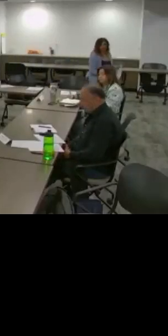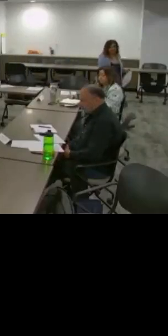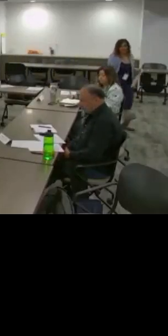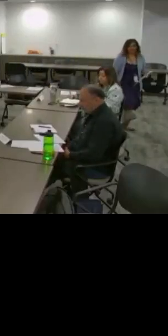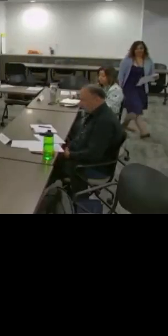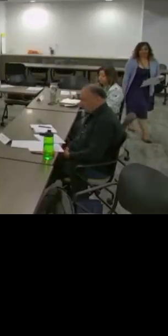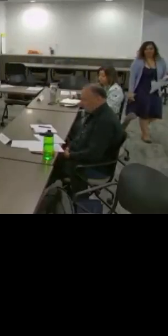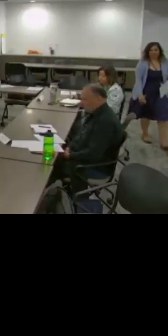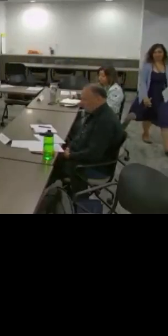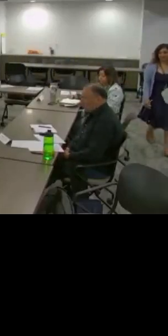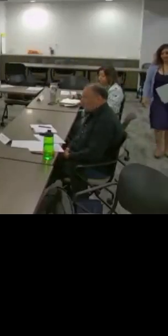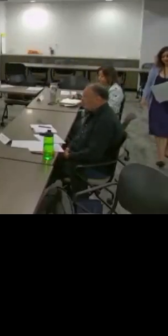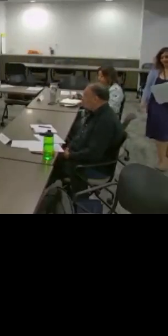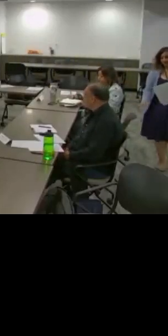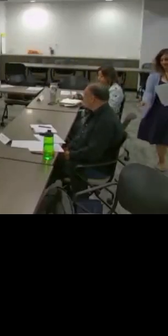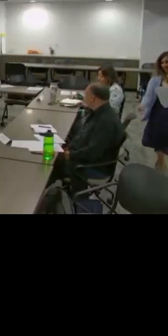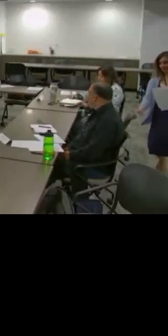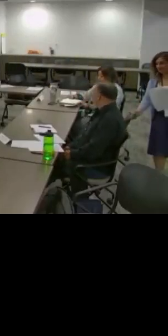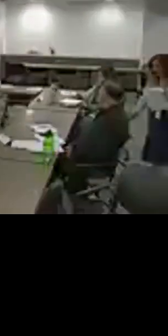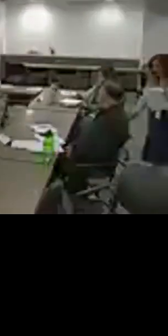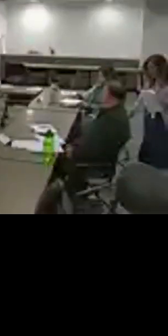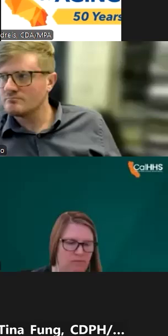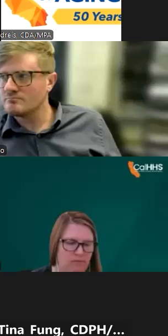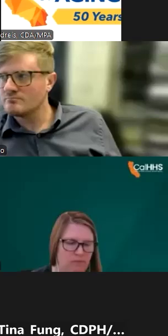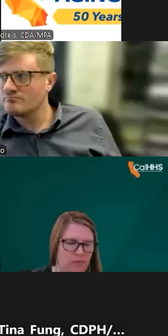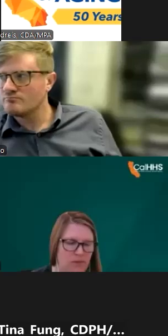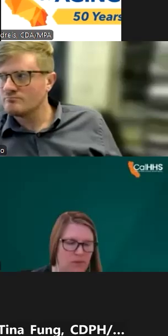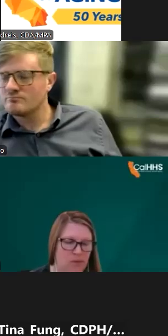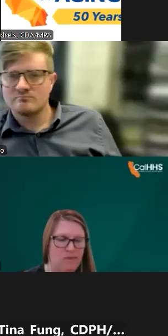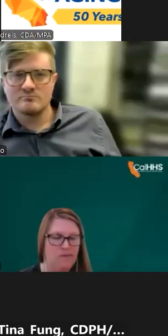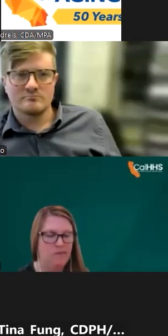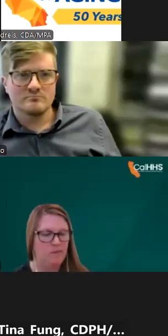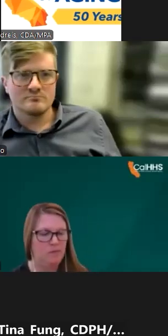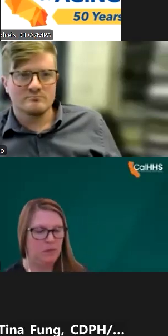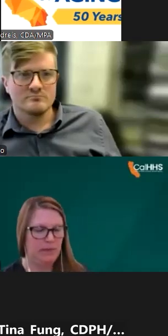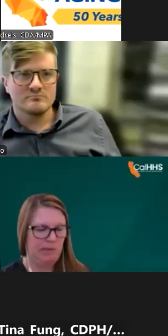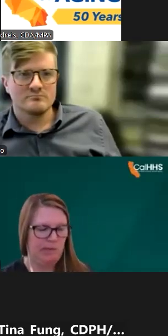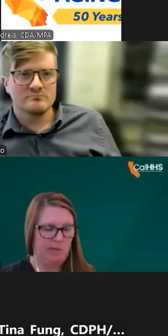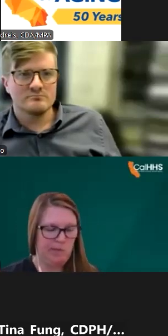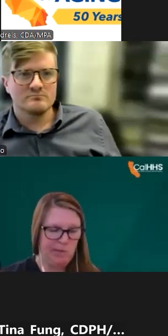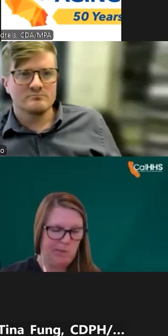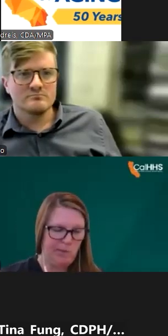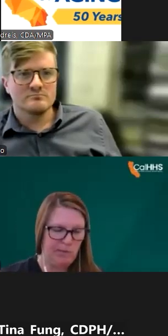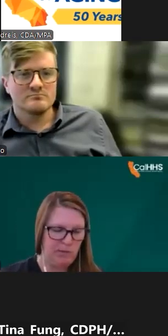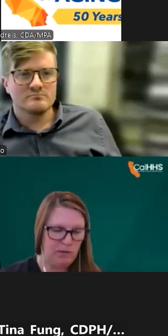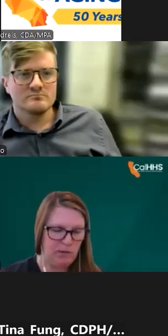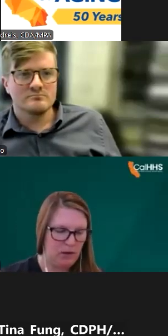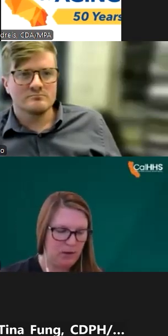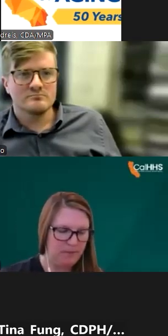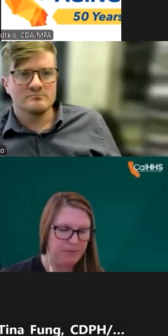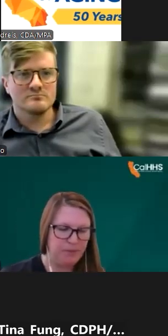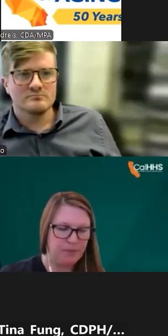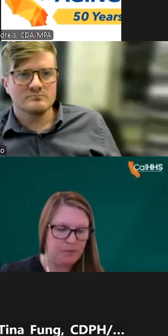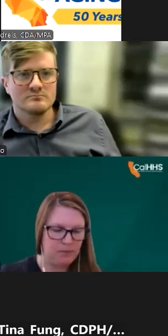any questions for them. I think I saw Dr. Mobley's. Yeah, Dr. Mobley. Yeah, thank you so much. It's